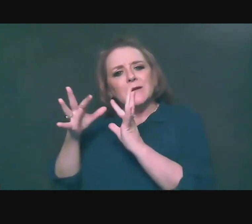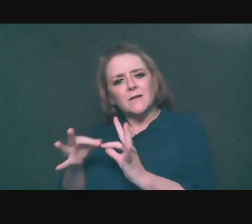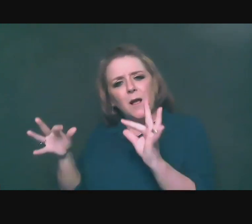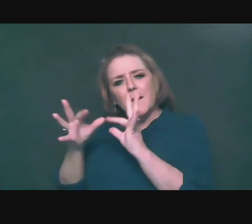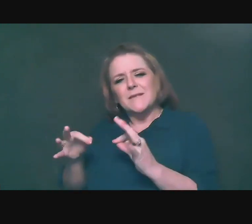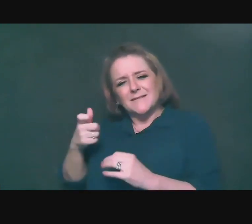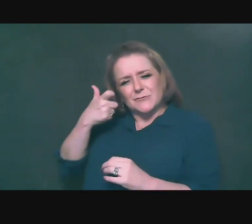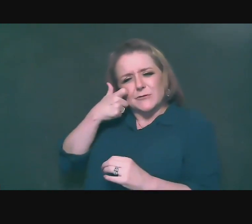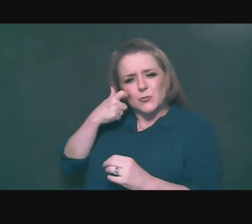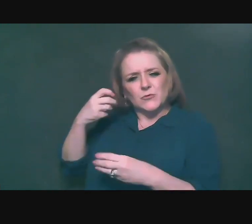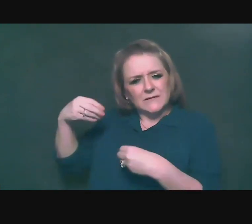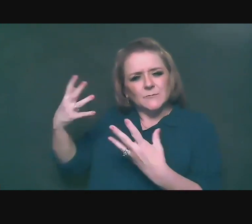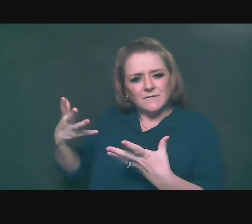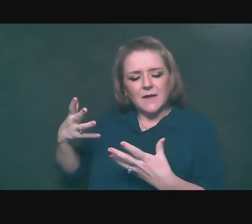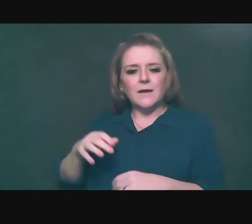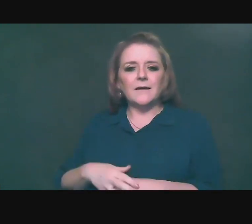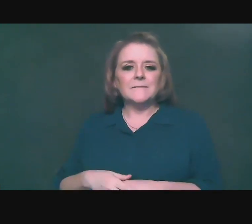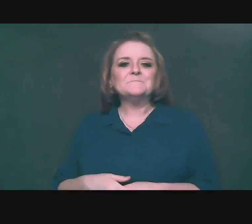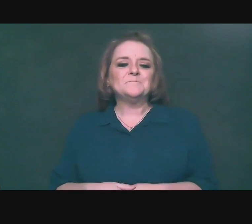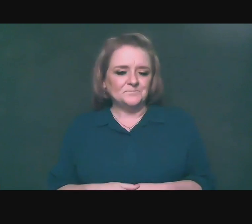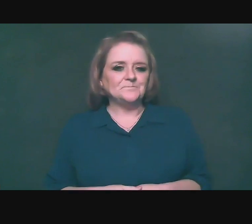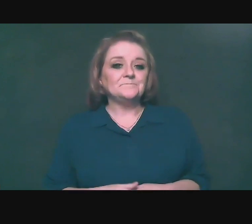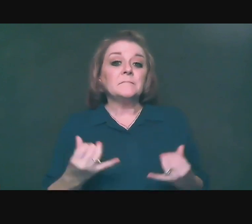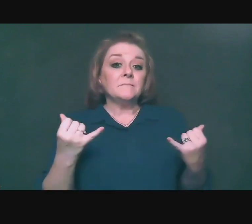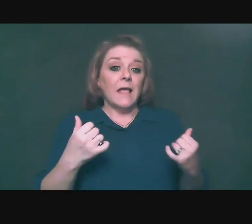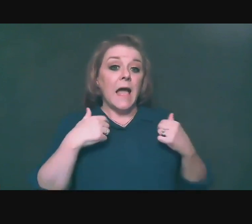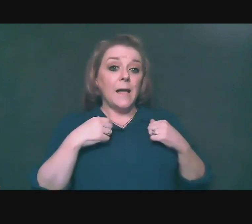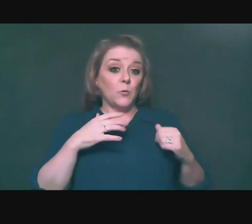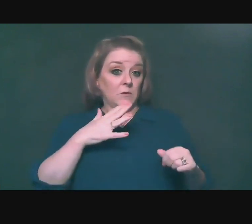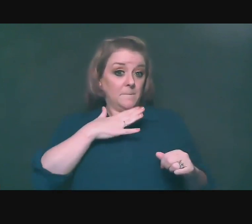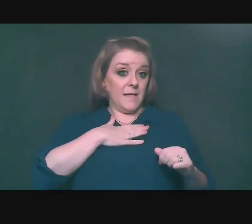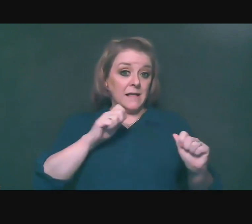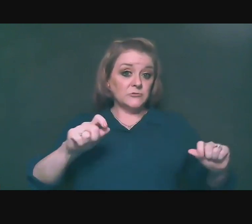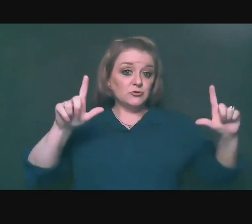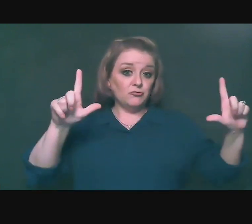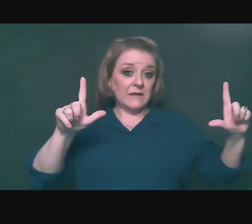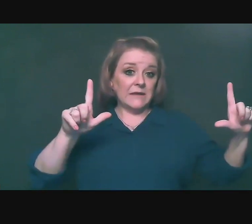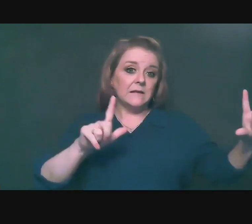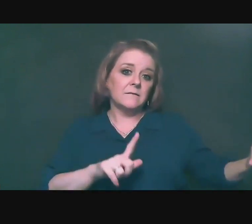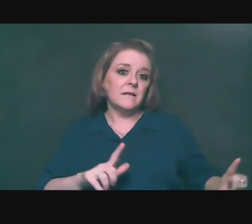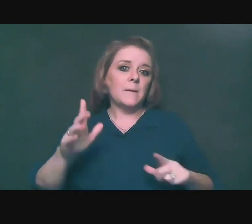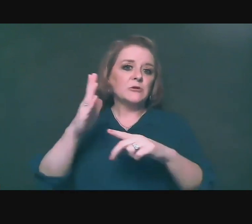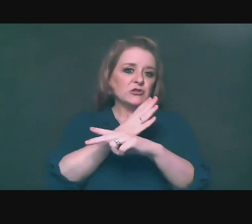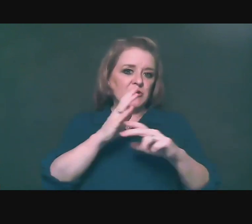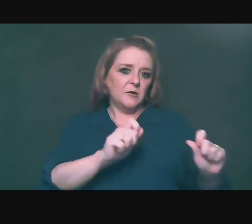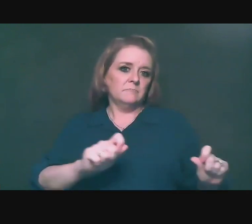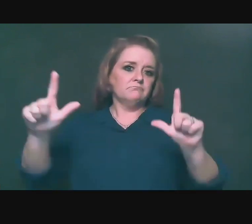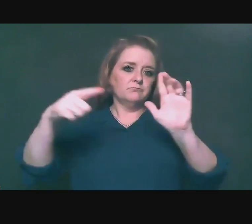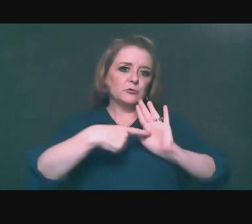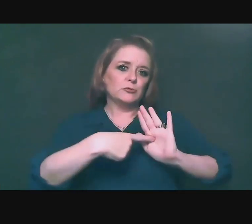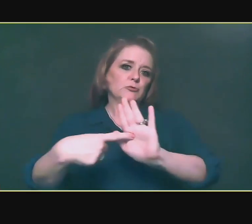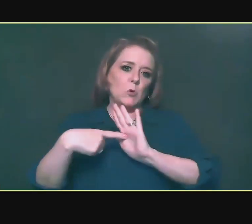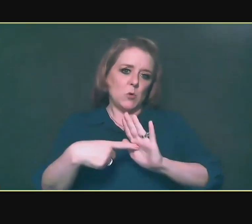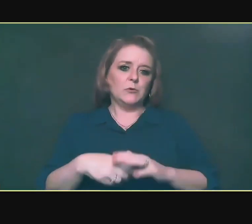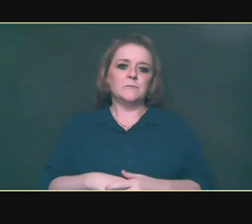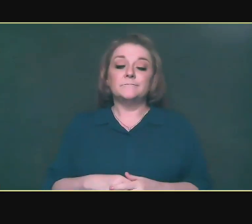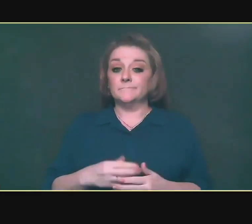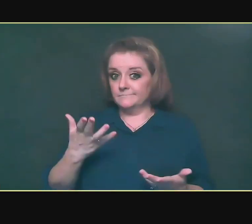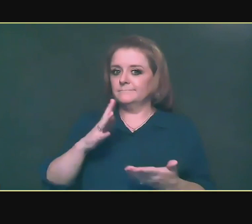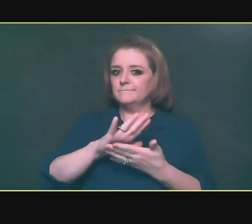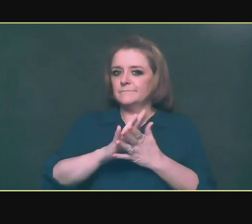with information. So I'm going to share my screen. I'm going to start with data this morning, as this become my